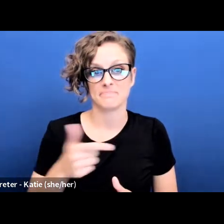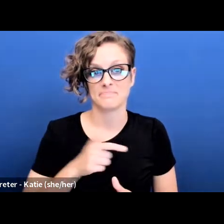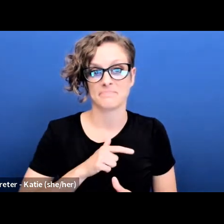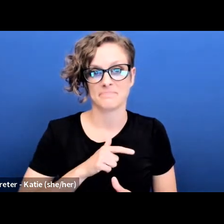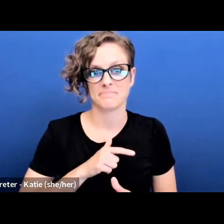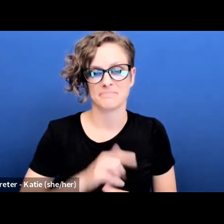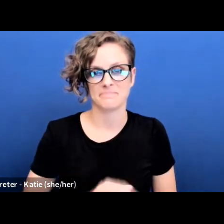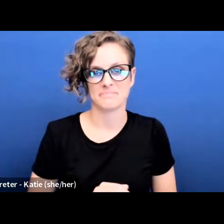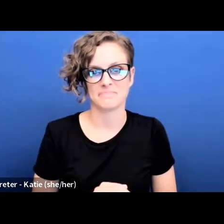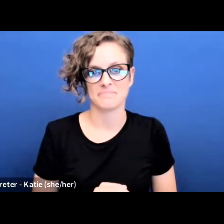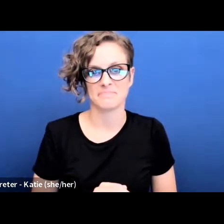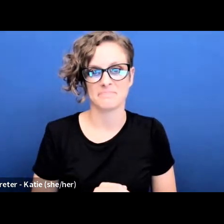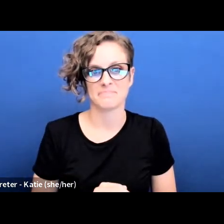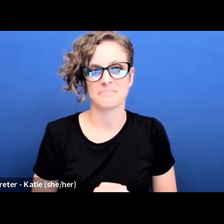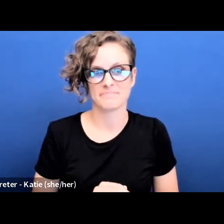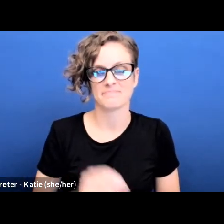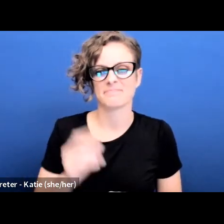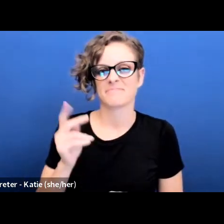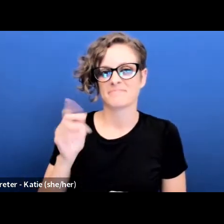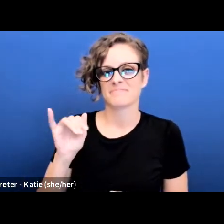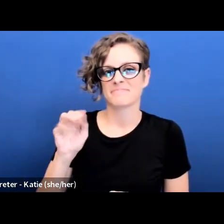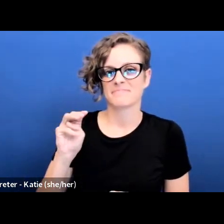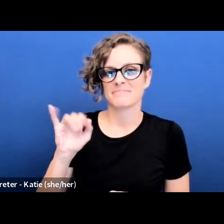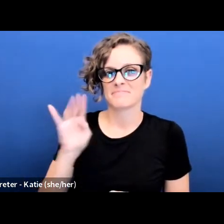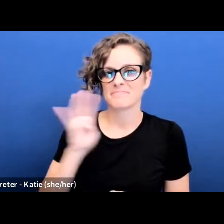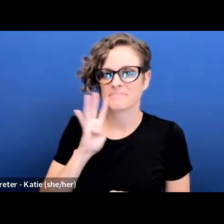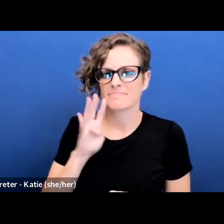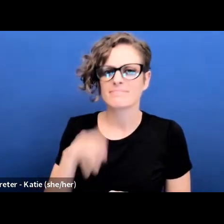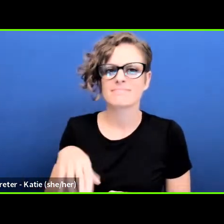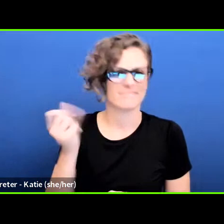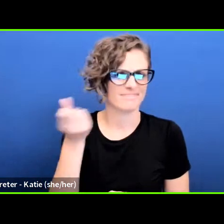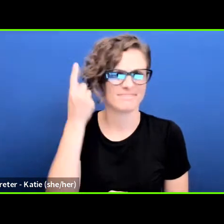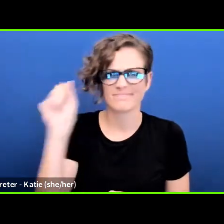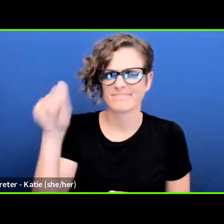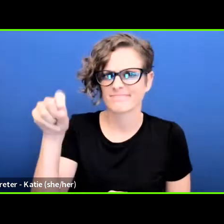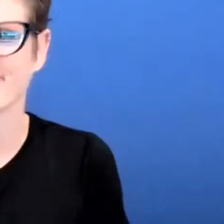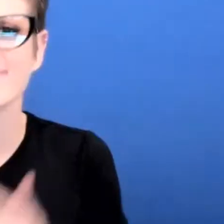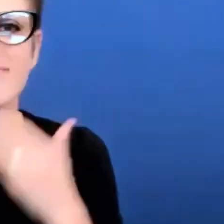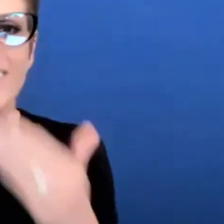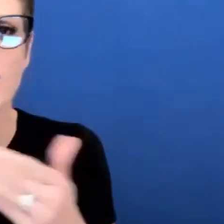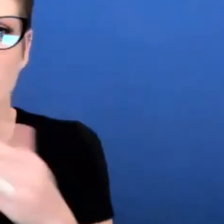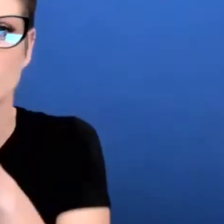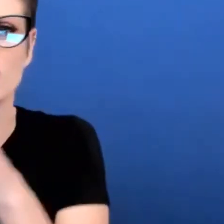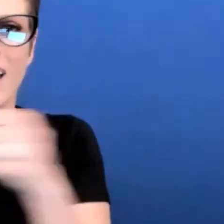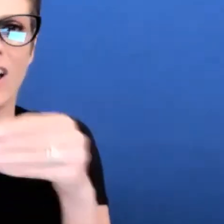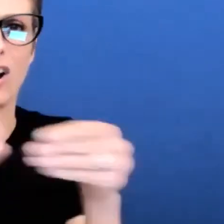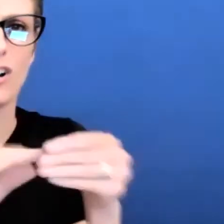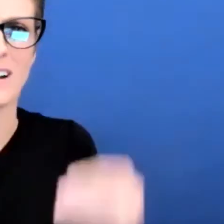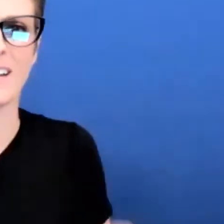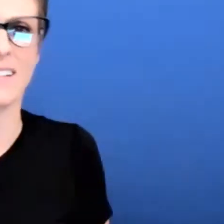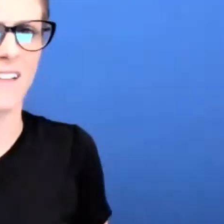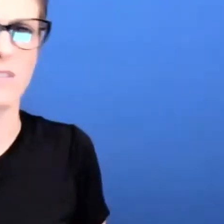Yeah. Thank you for sharing, everyone. Thank you for sharing.